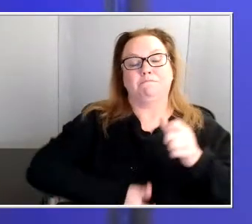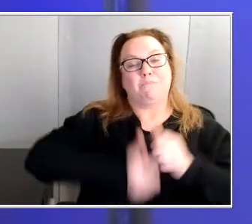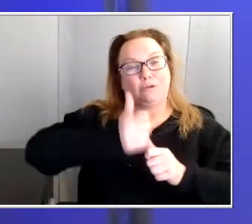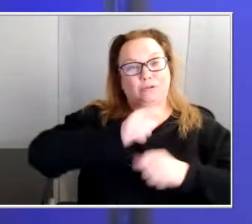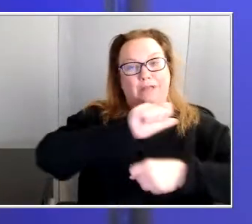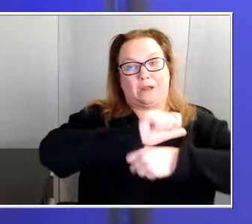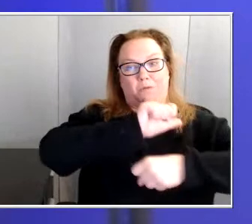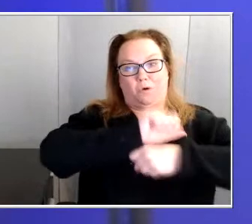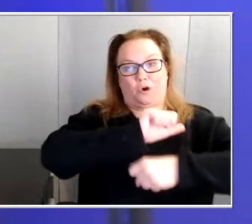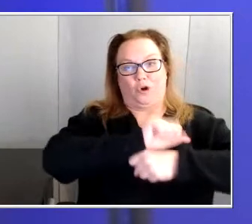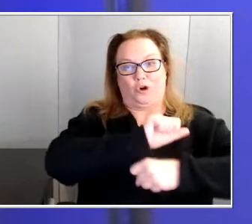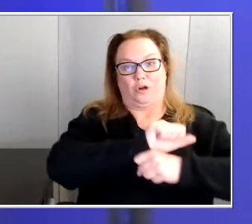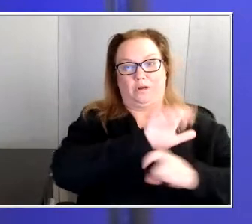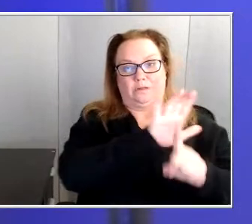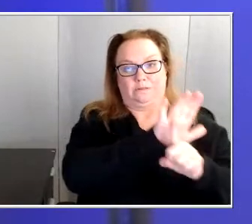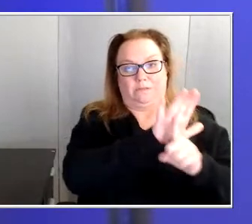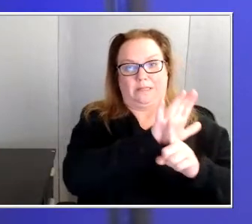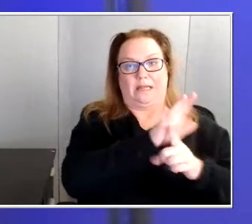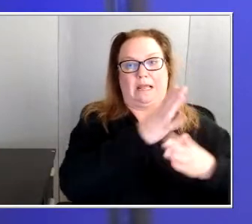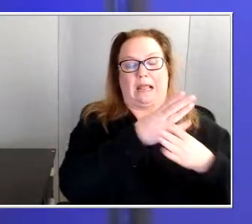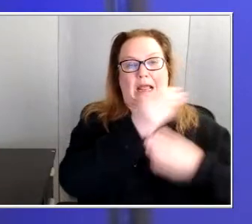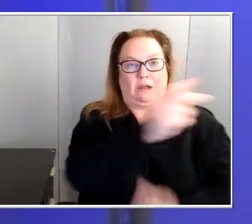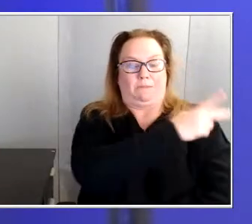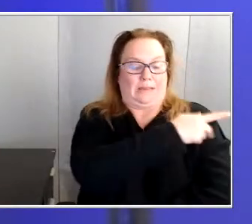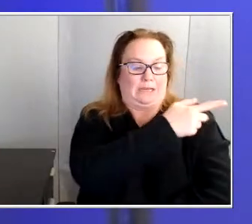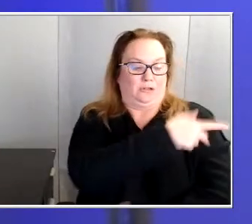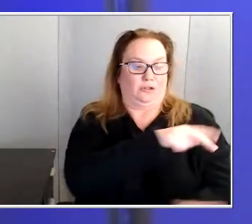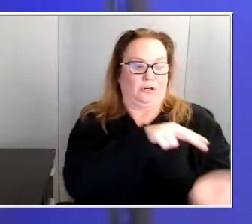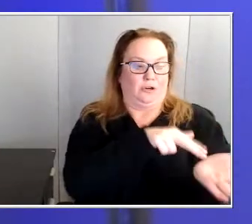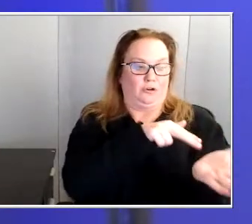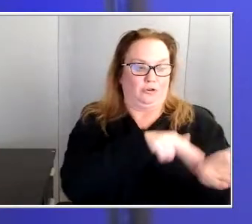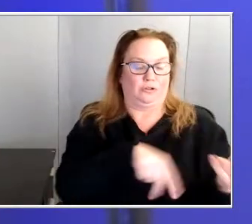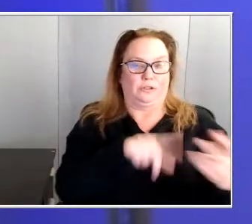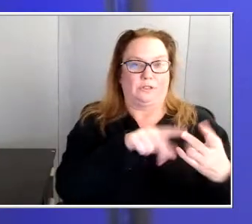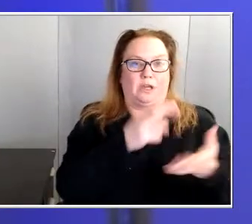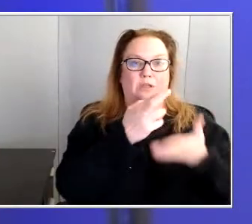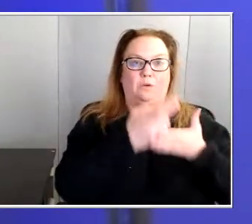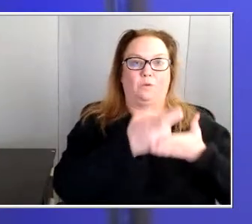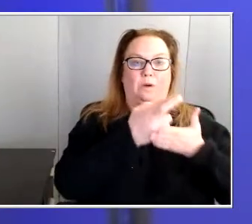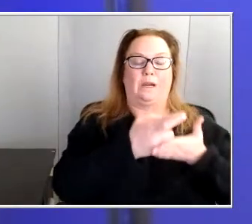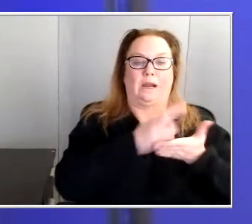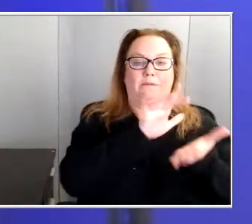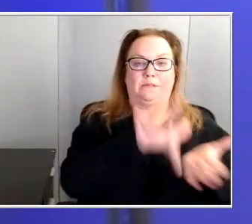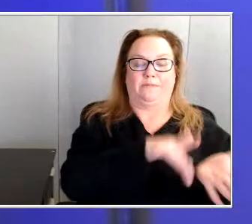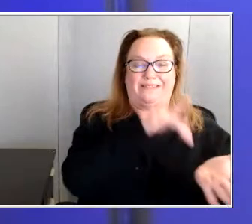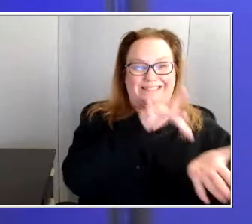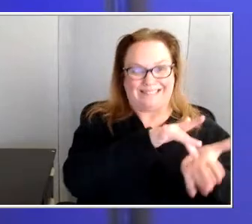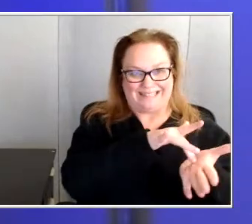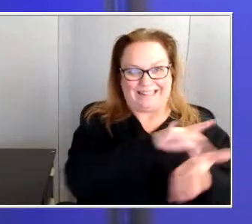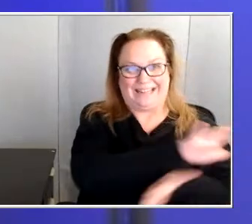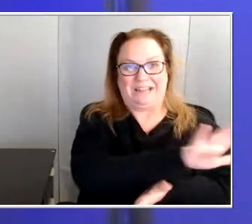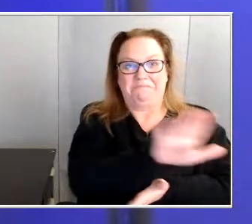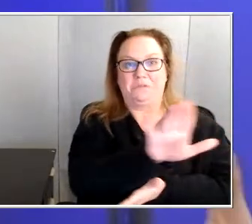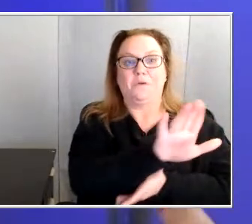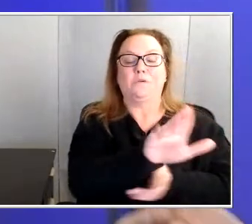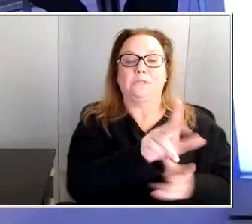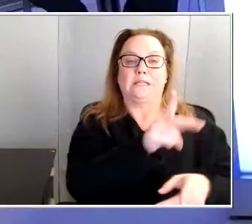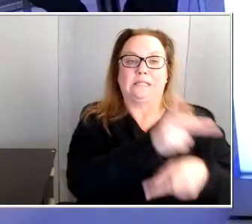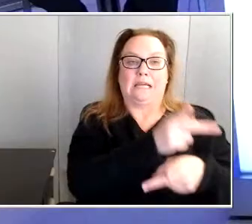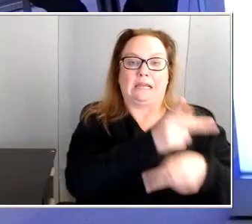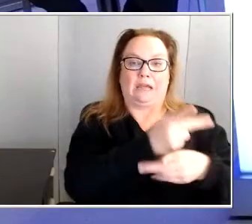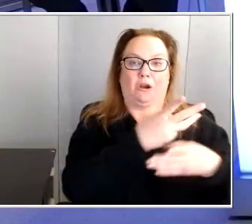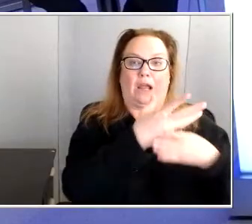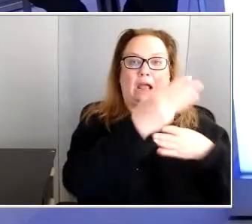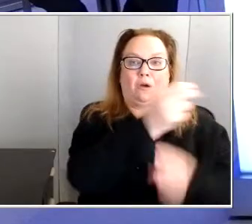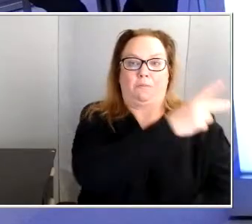by our outpatient nurses, our rehab facilities, our people that are involved with managing the patients in the outpatient setting. Because we're really doing a lot of patient